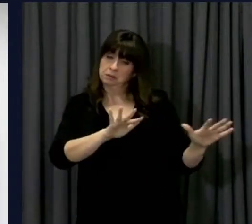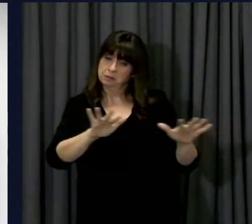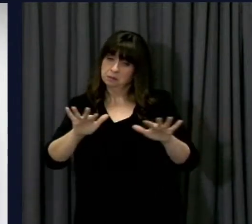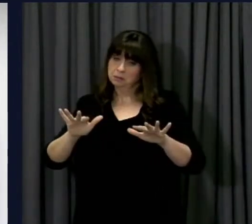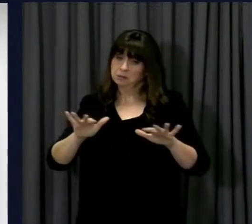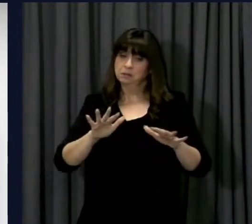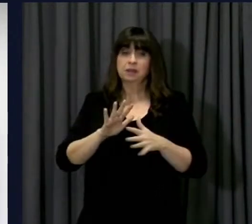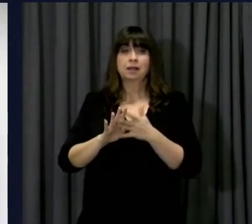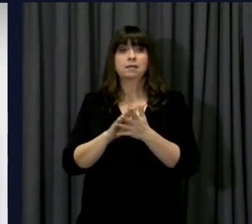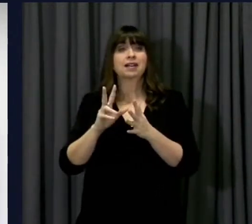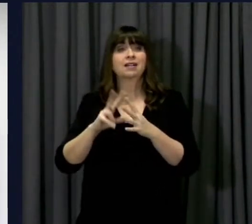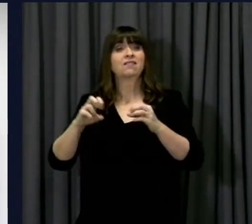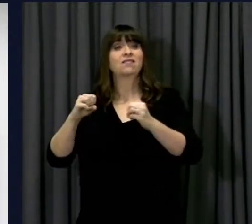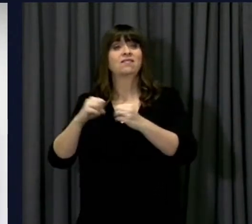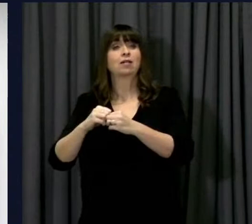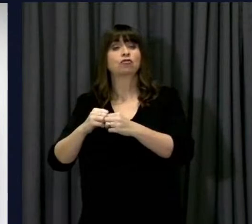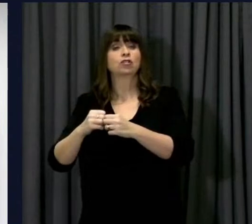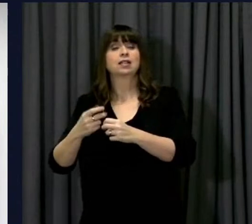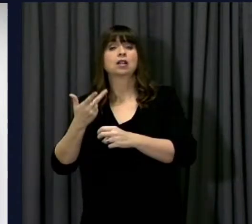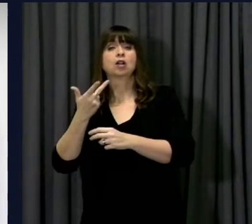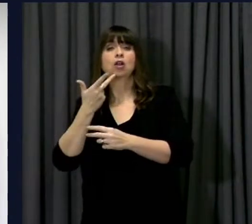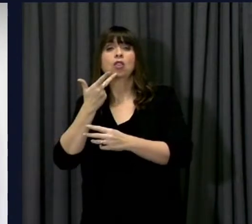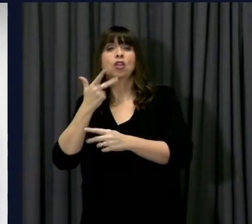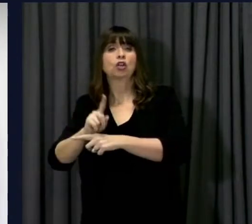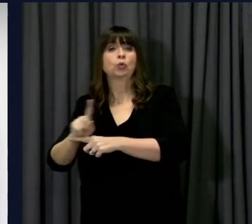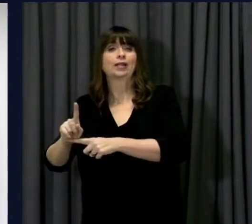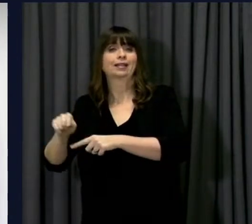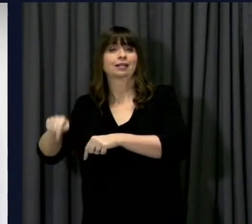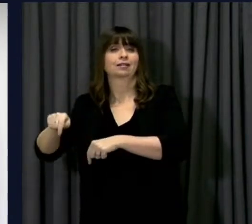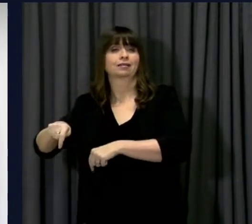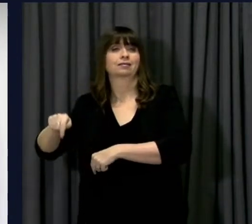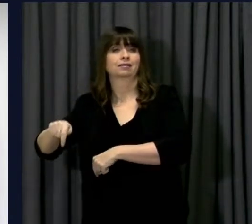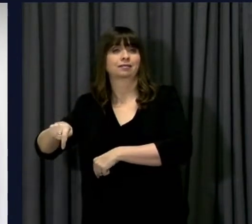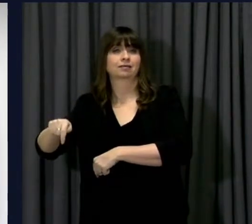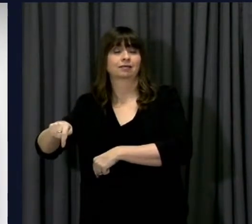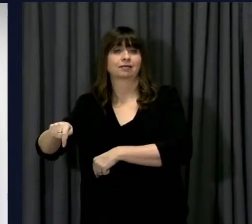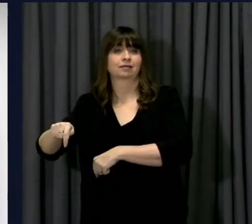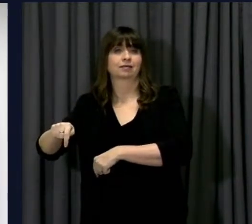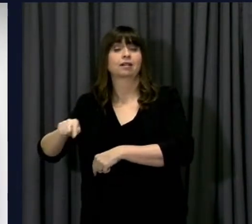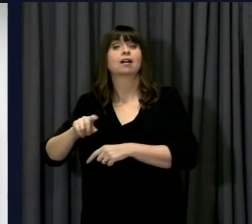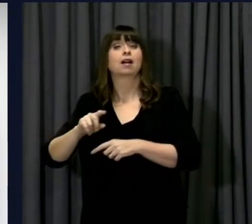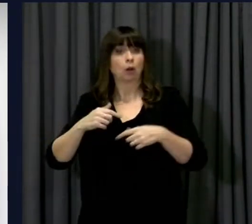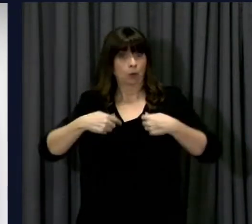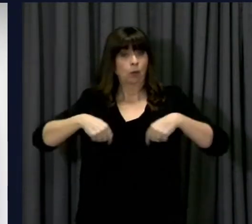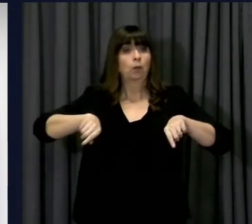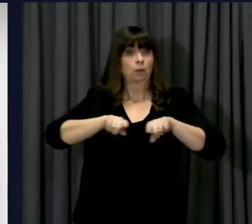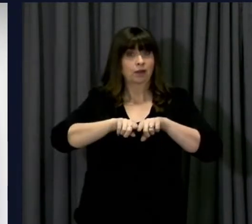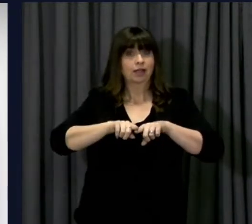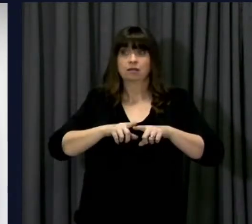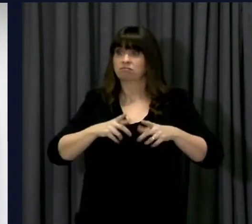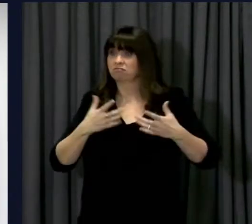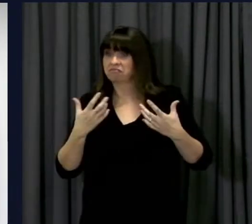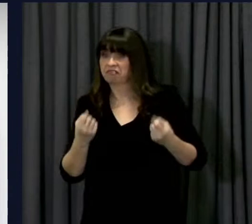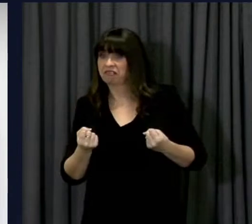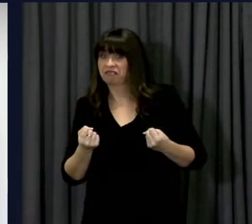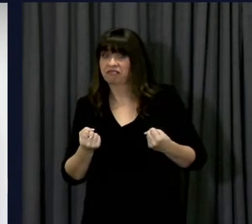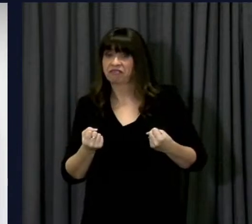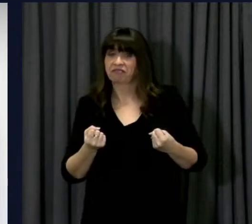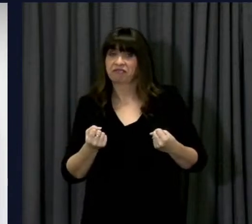of February, so we'll be able to update people then. The good news is we're broadly moving in the right direction on a range of